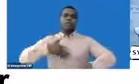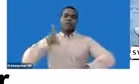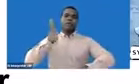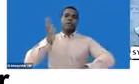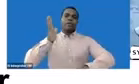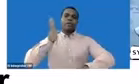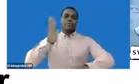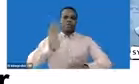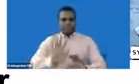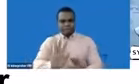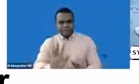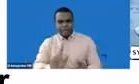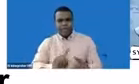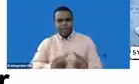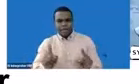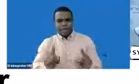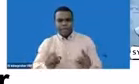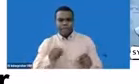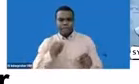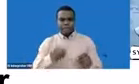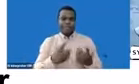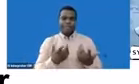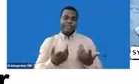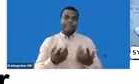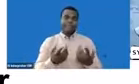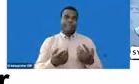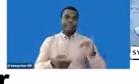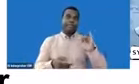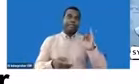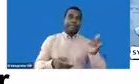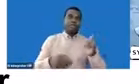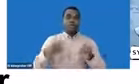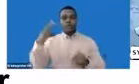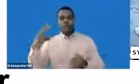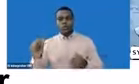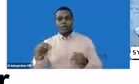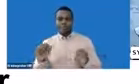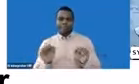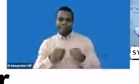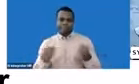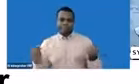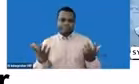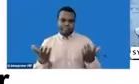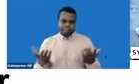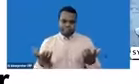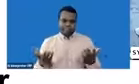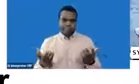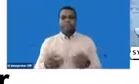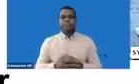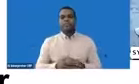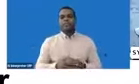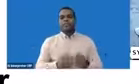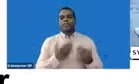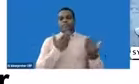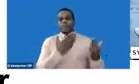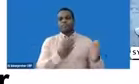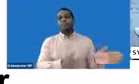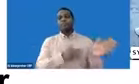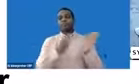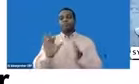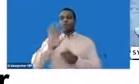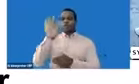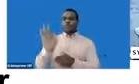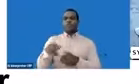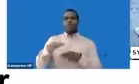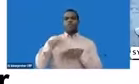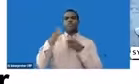Another question is very generic. Do you expect AI to make a difference or create other access problems? Well, that is another thing we could talk about for